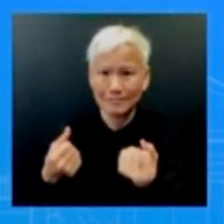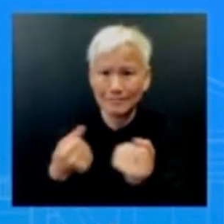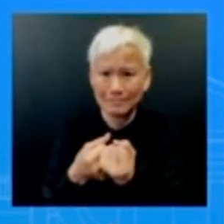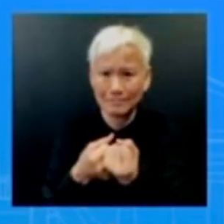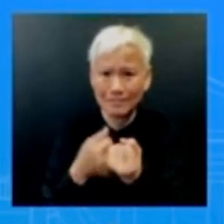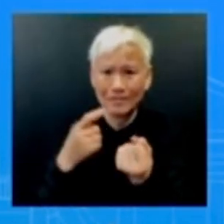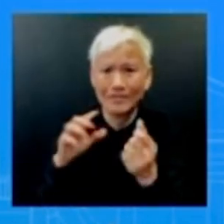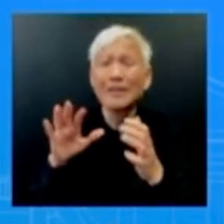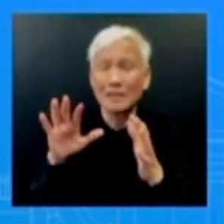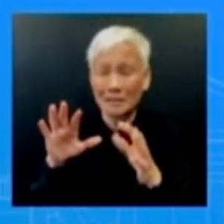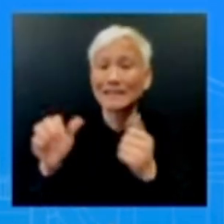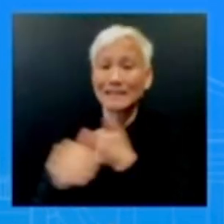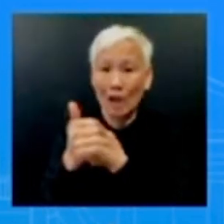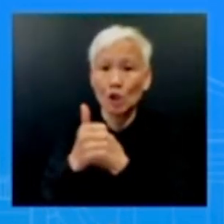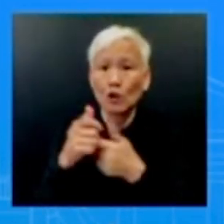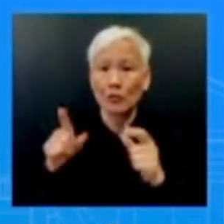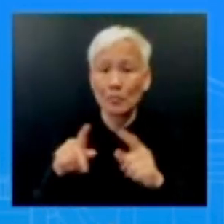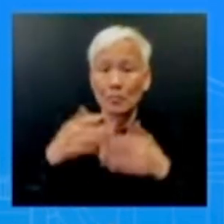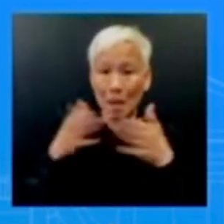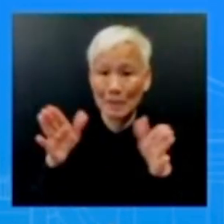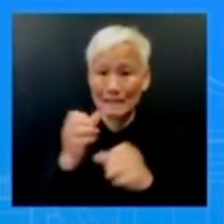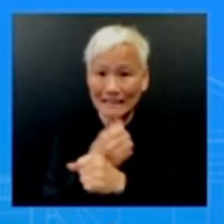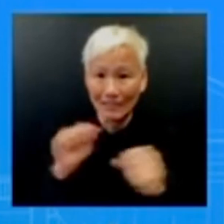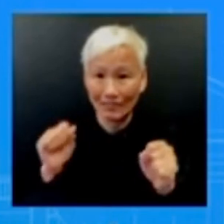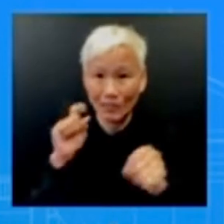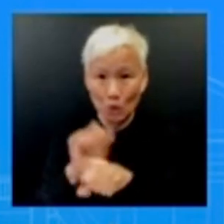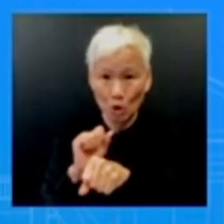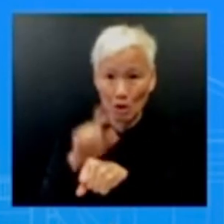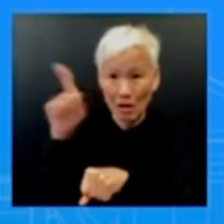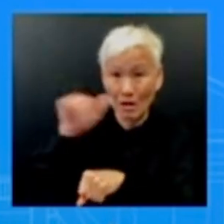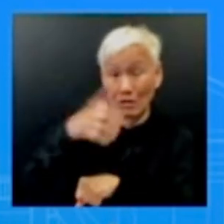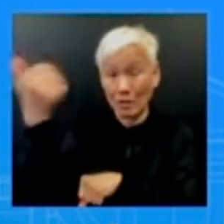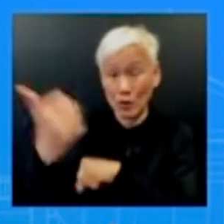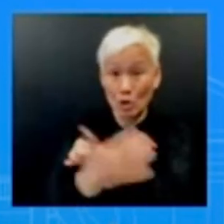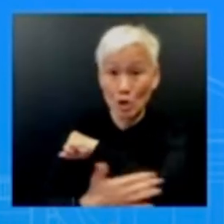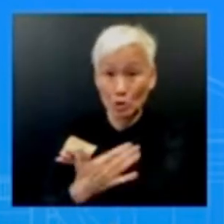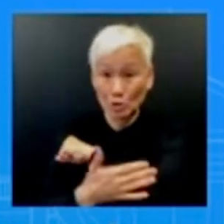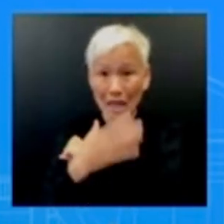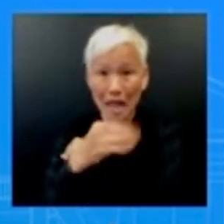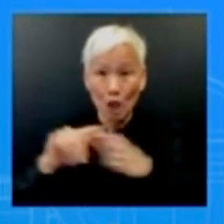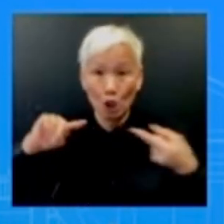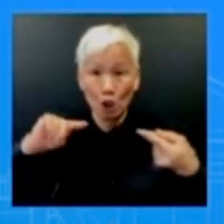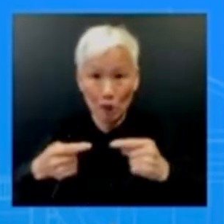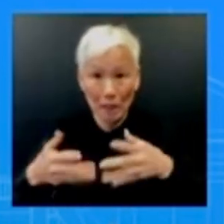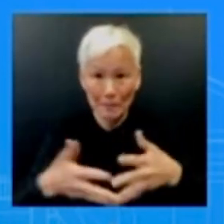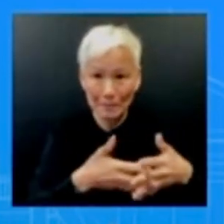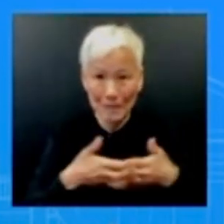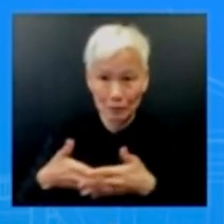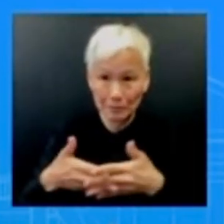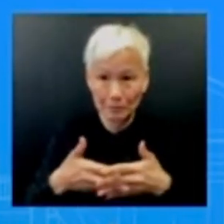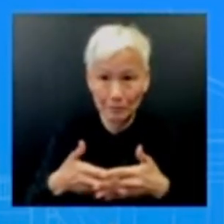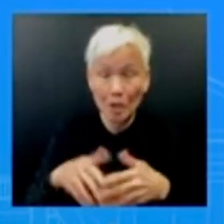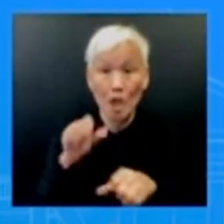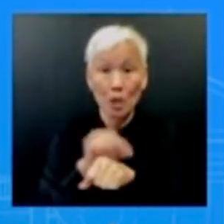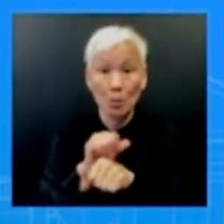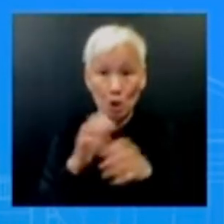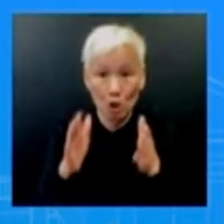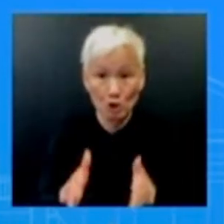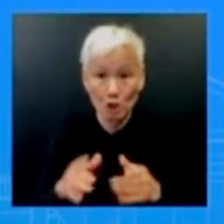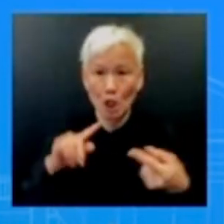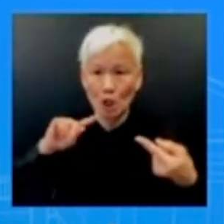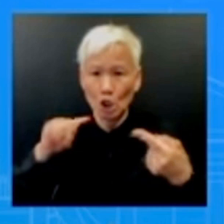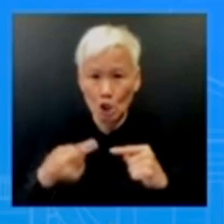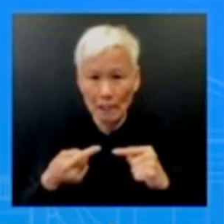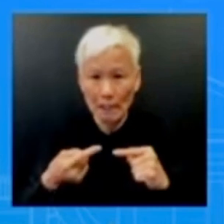jobs overseas, and undermining American workers, hurting seniors, and weakening national security and our ability to